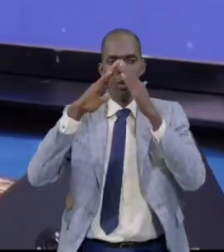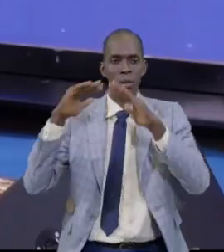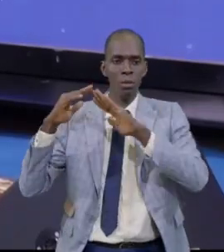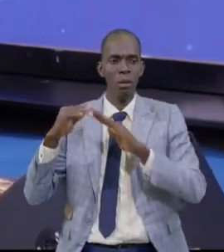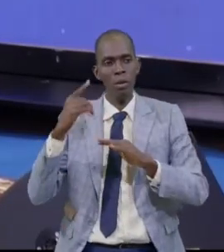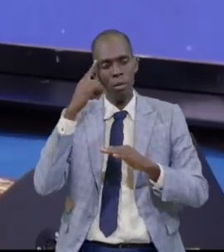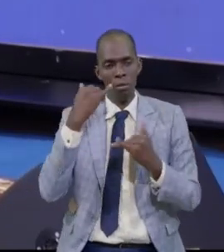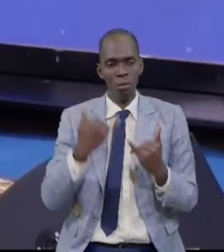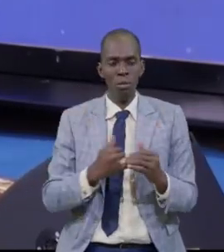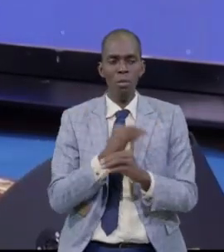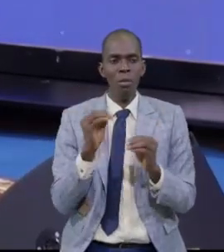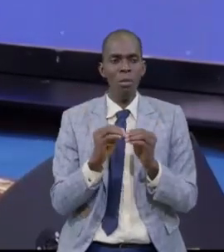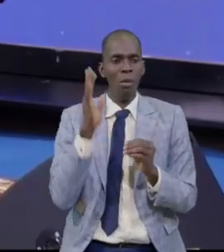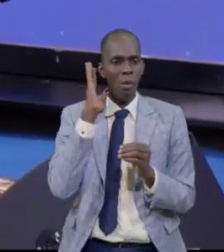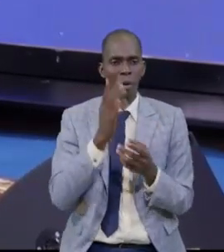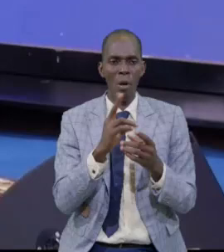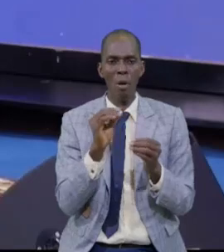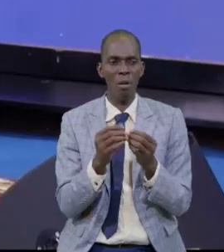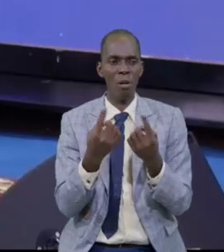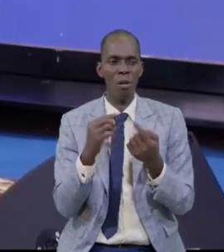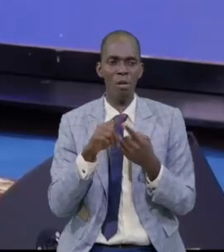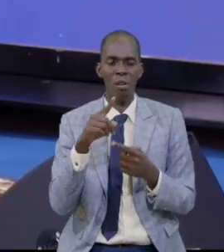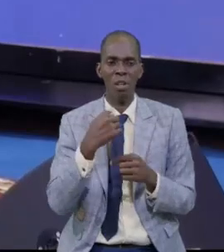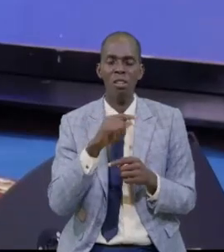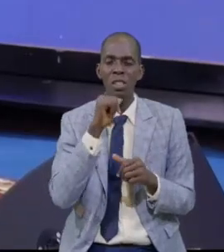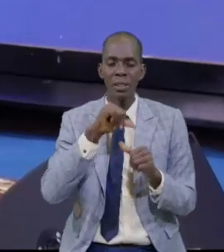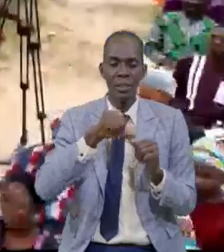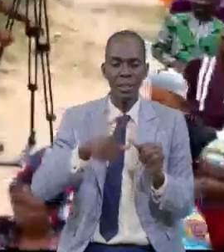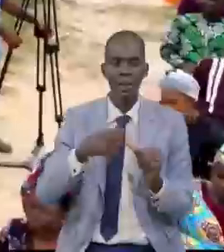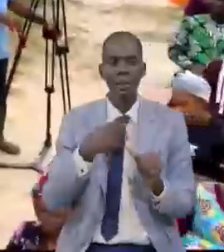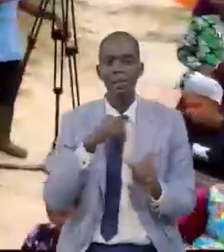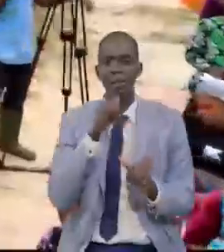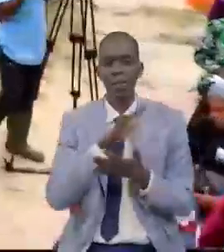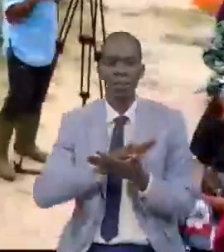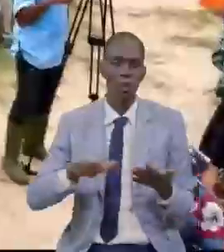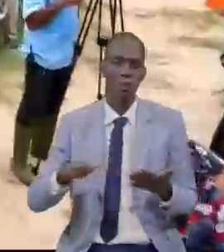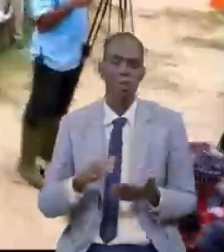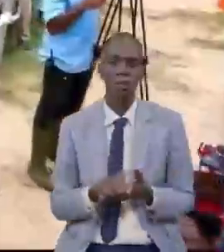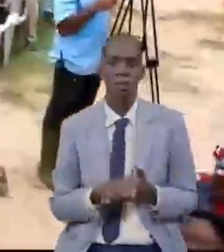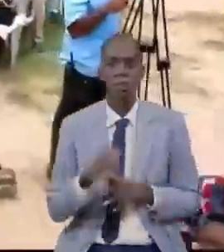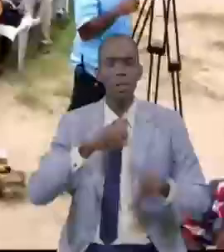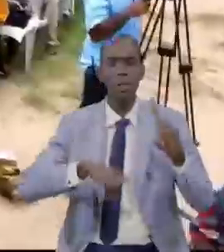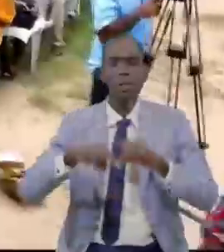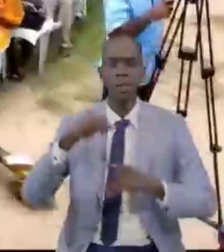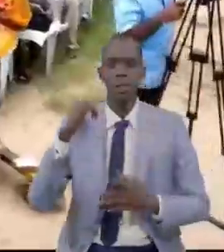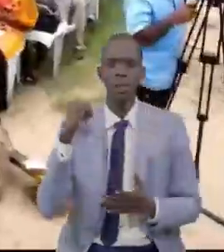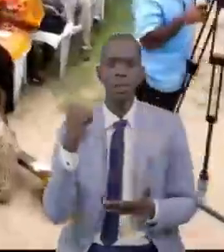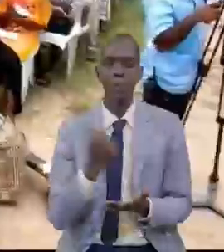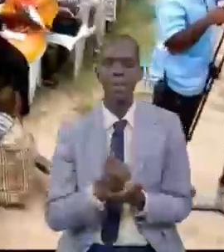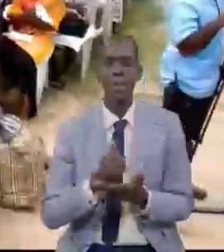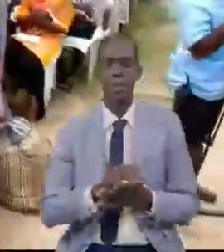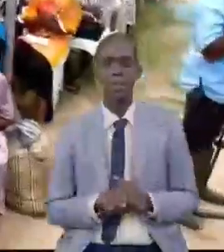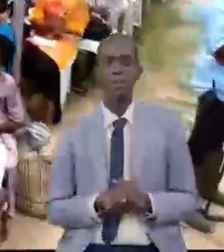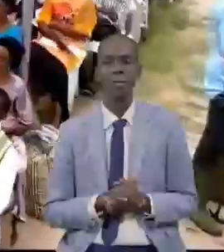the uncircumcised and the unclean. You didn't say amen to that one.